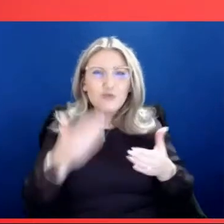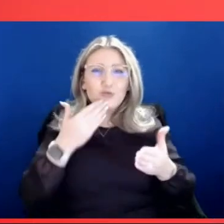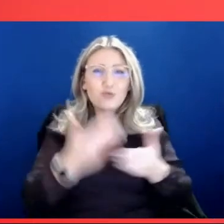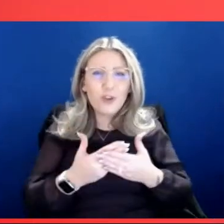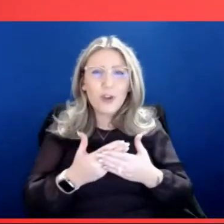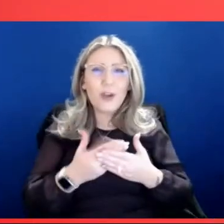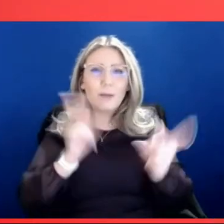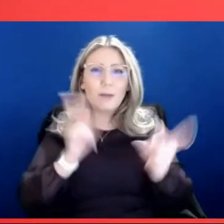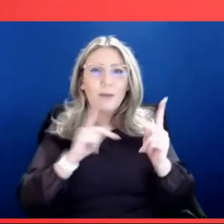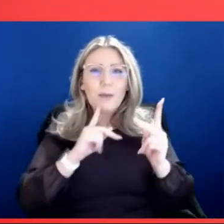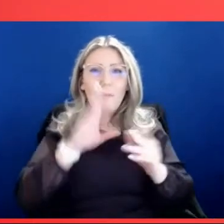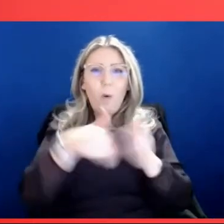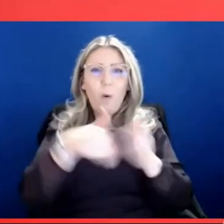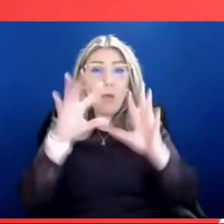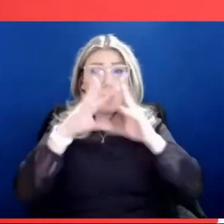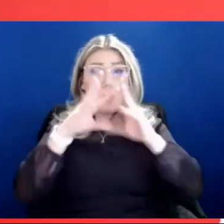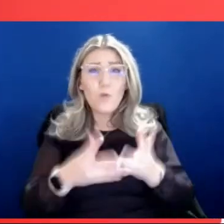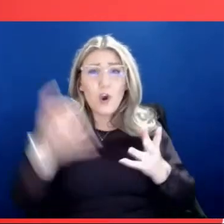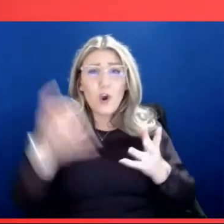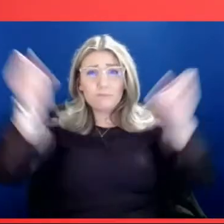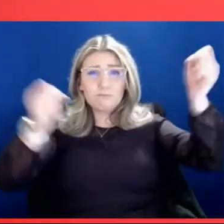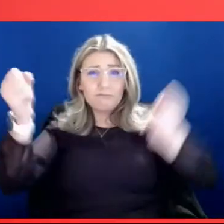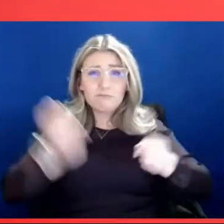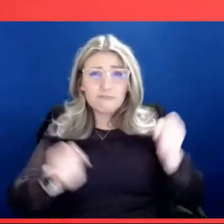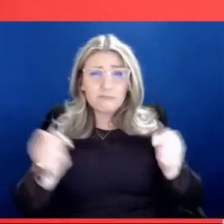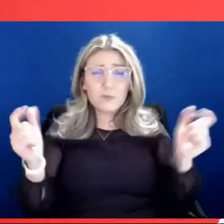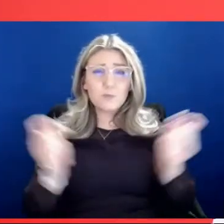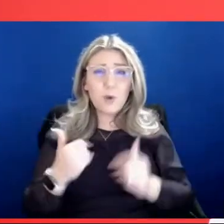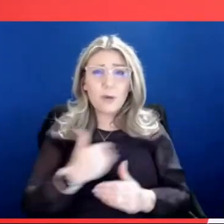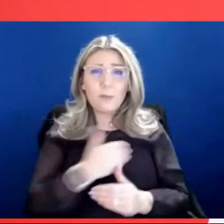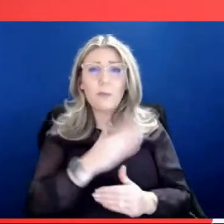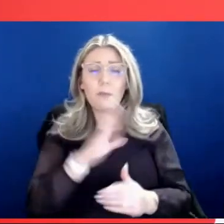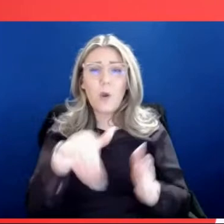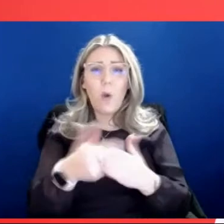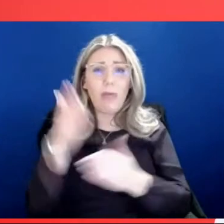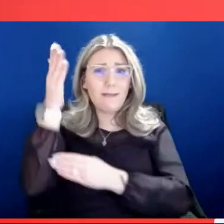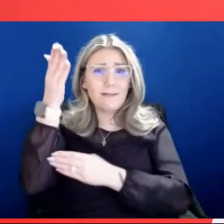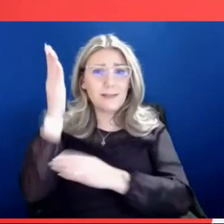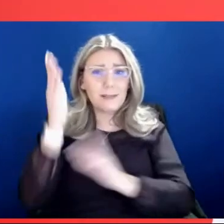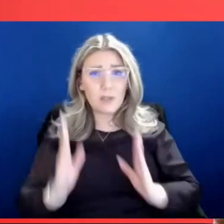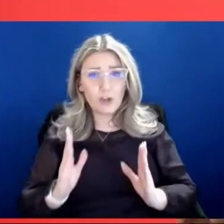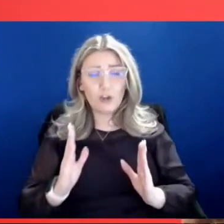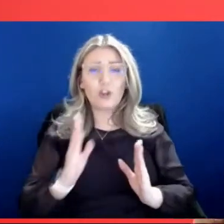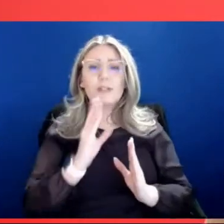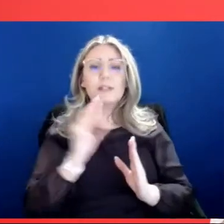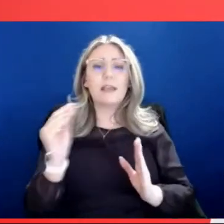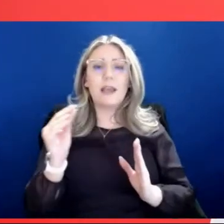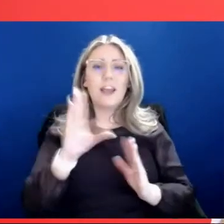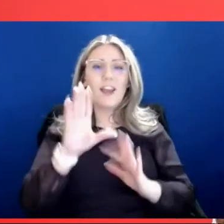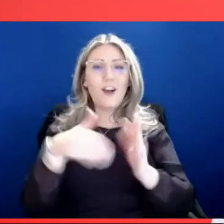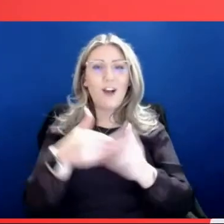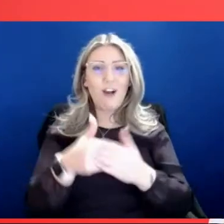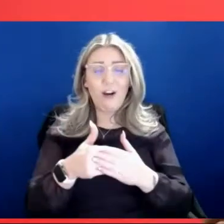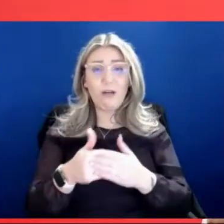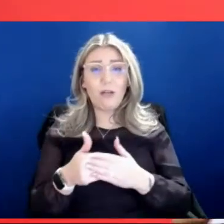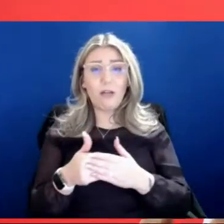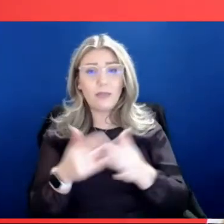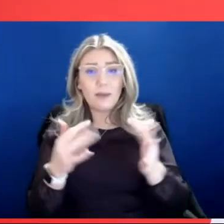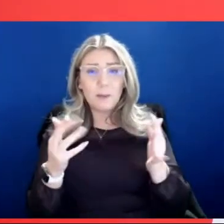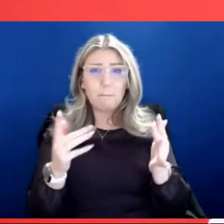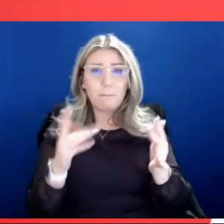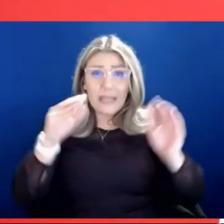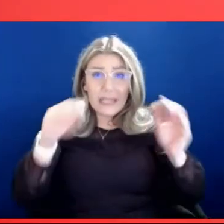small numbers. So we had all the speakers and all the guests,